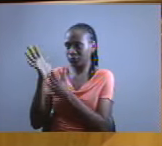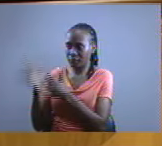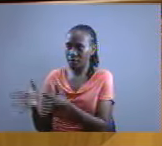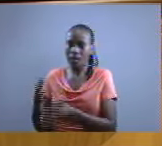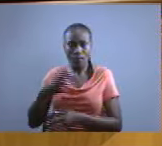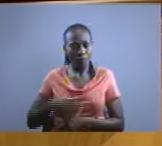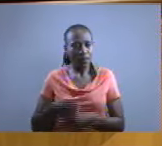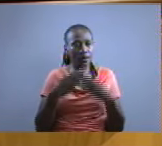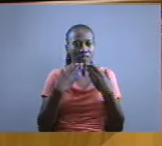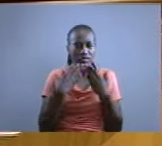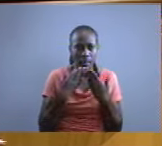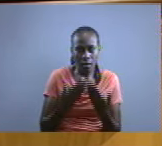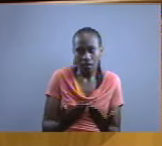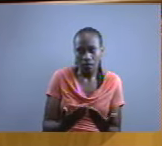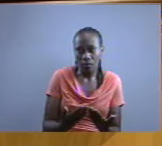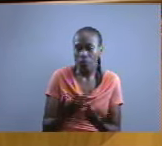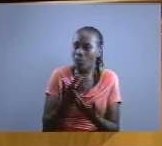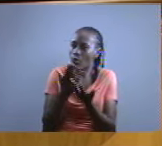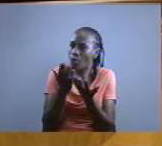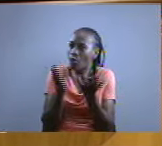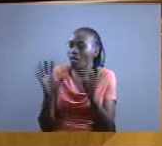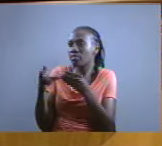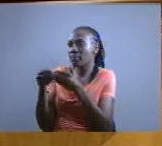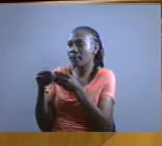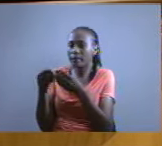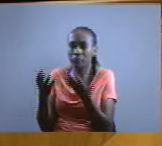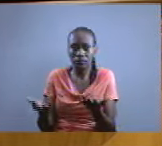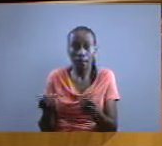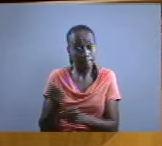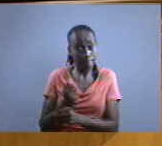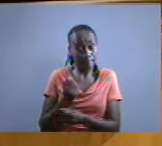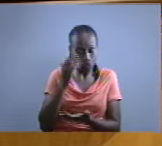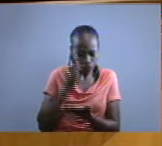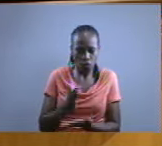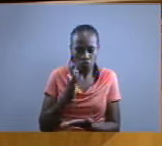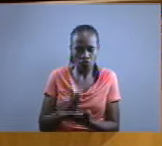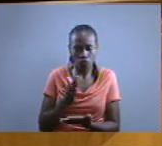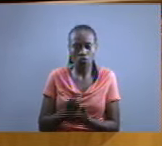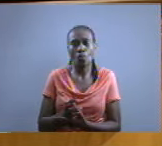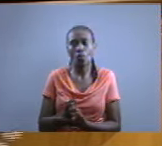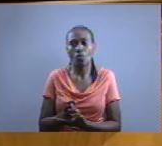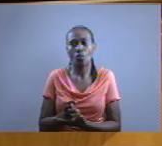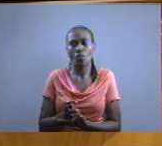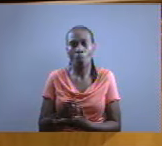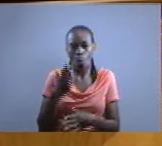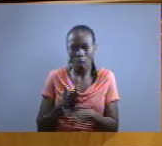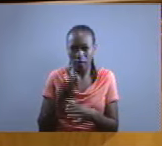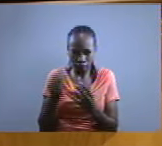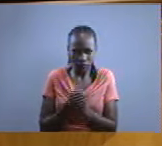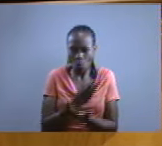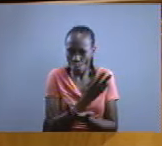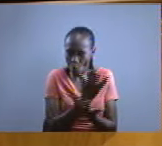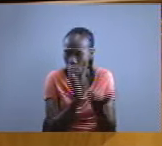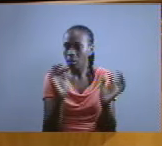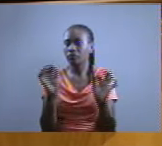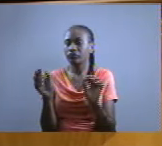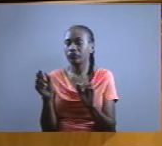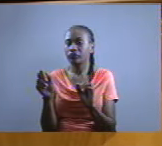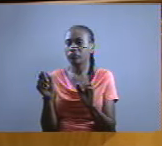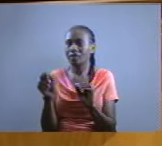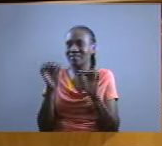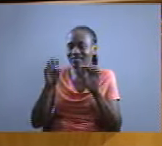thanking all honorable members and assure you that we will work with everybody and all South Africans to ensure